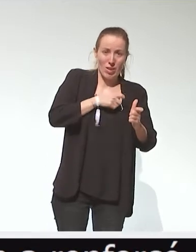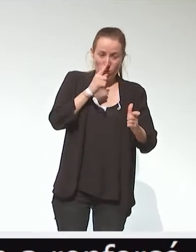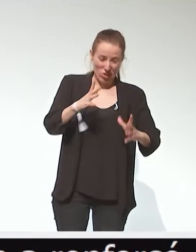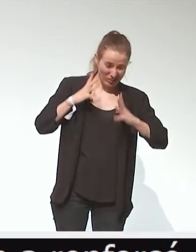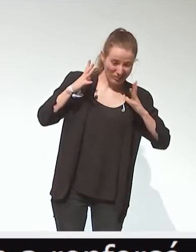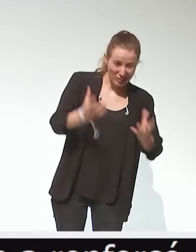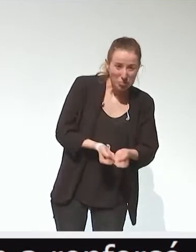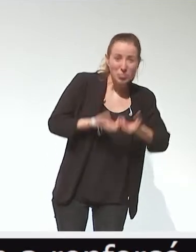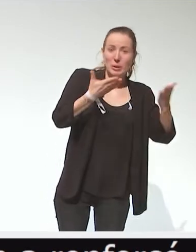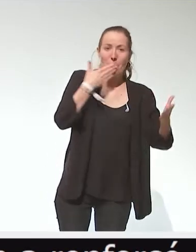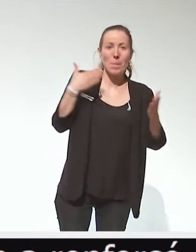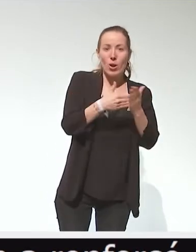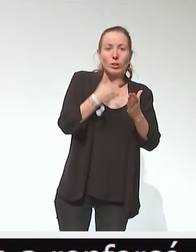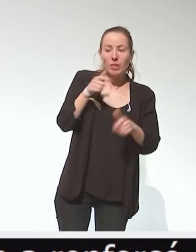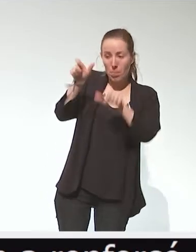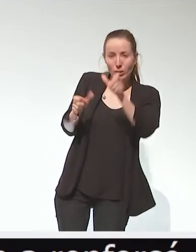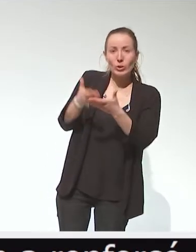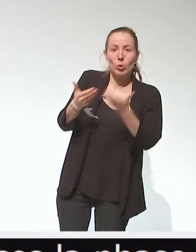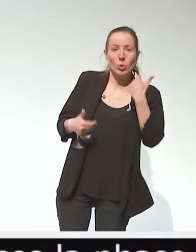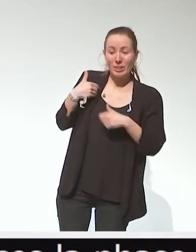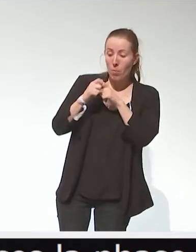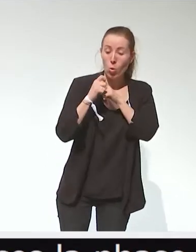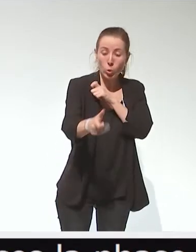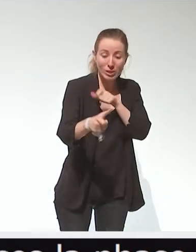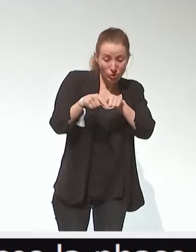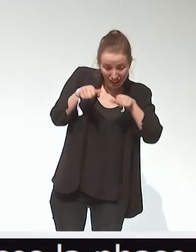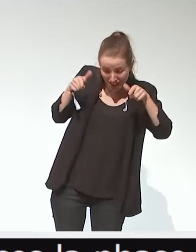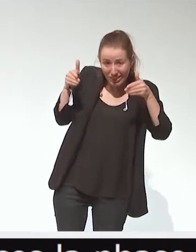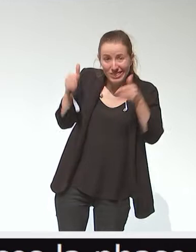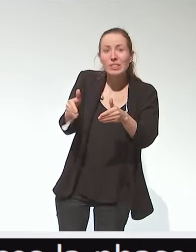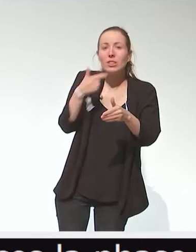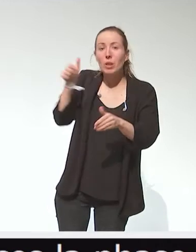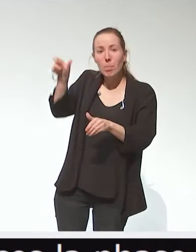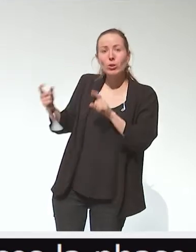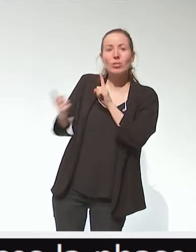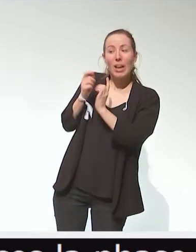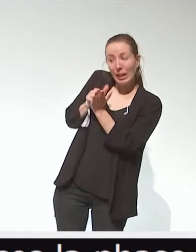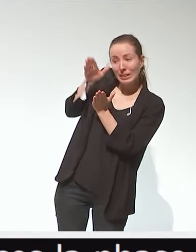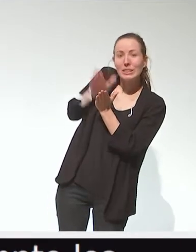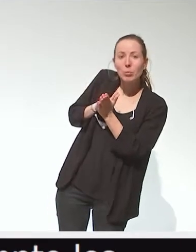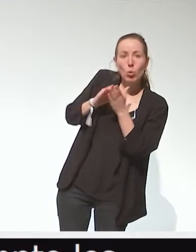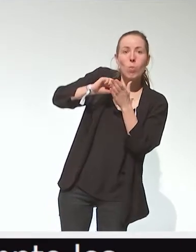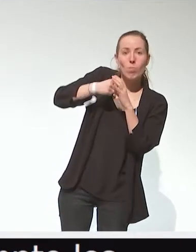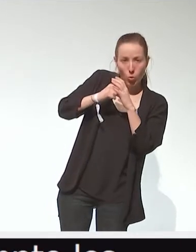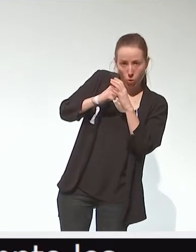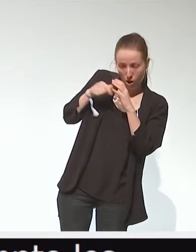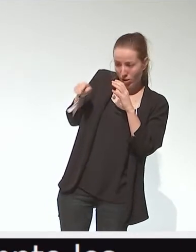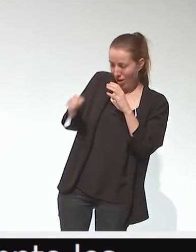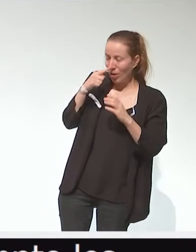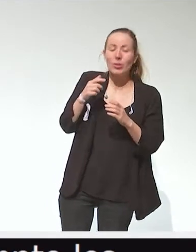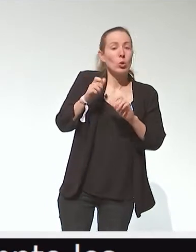decided to strengthen this diagnostic phase, taking into account right from the start